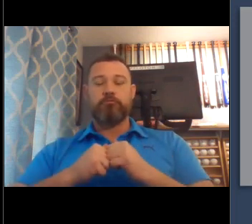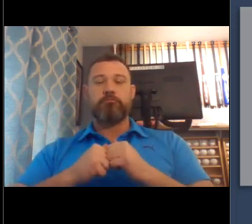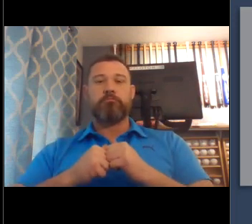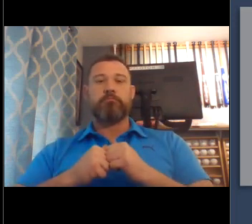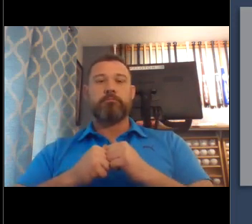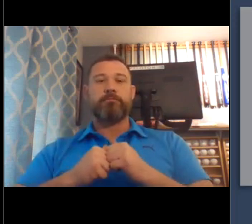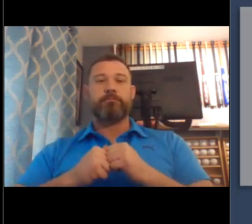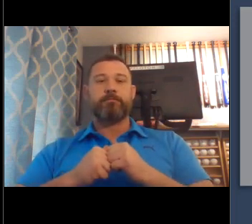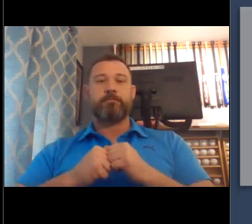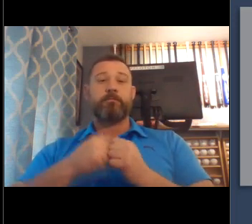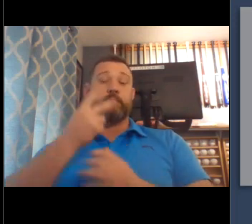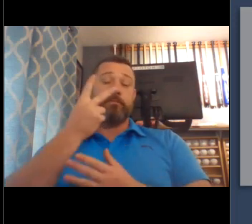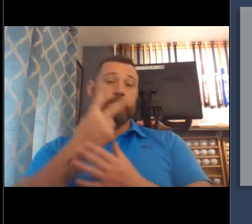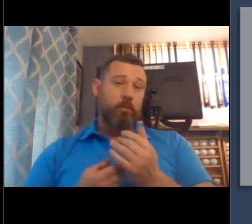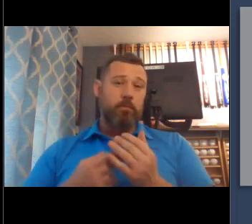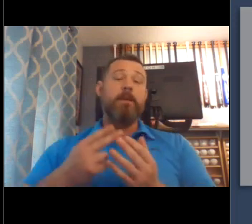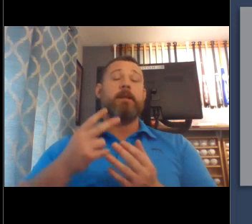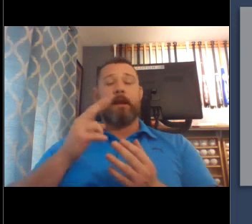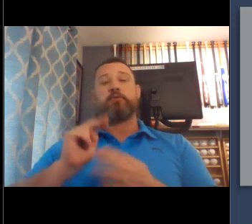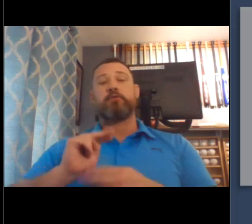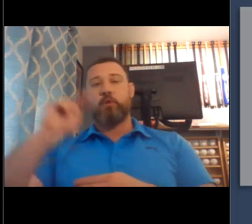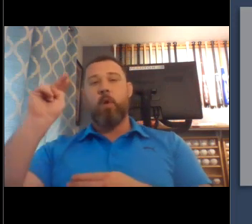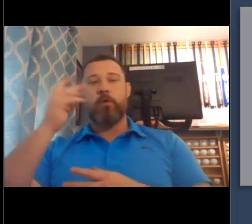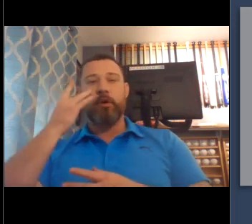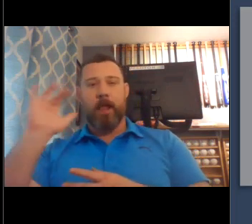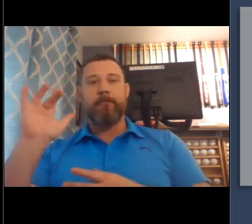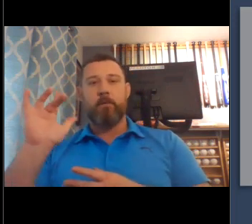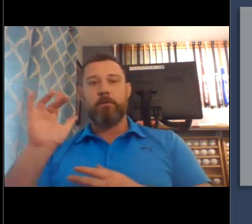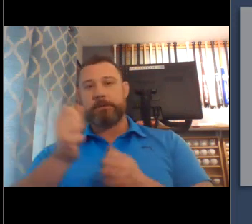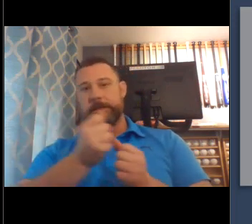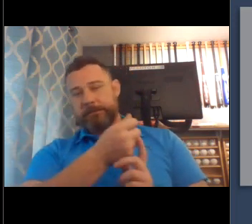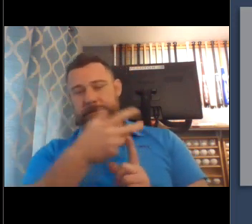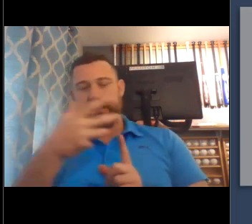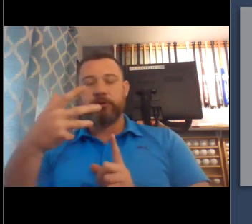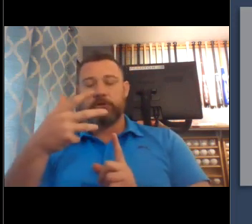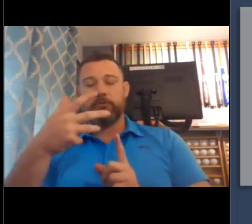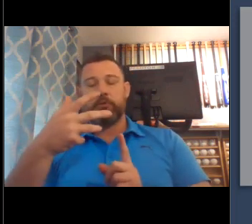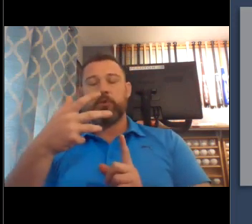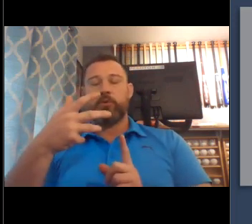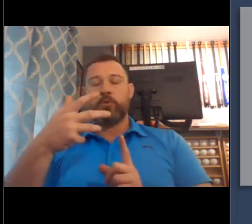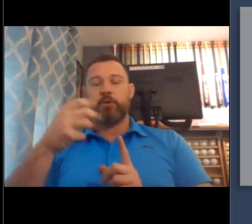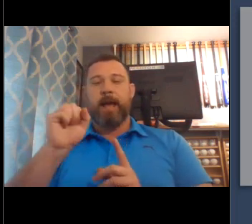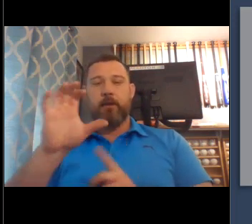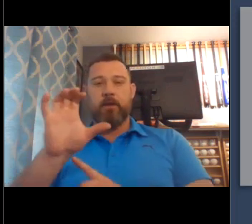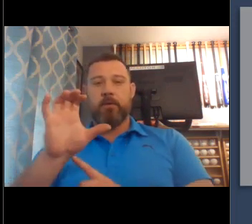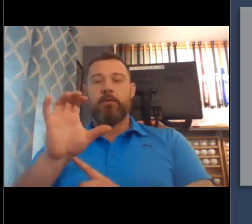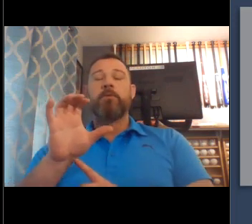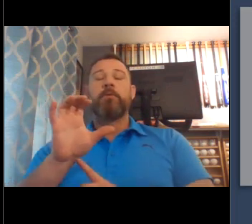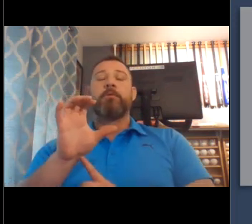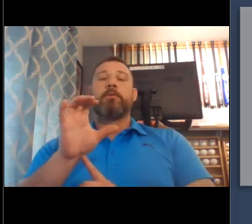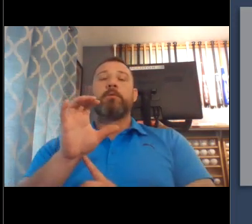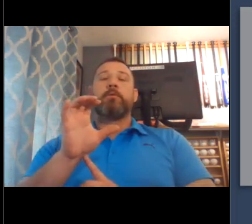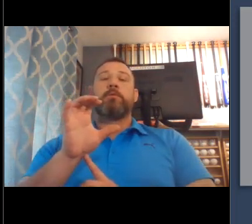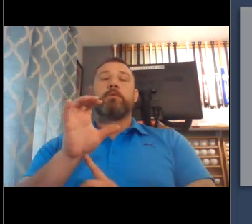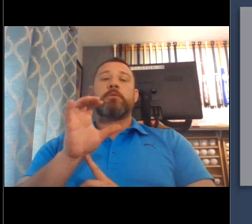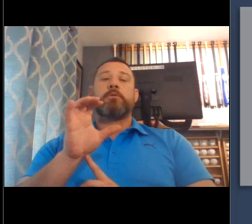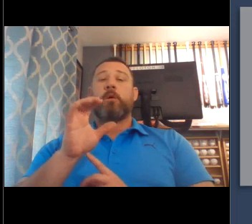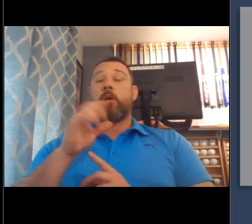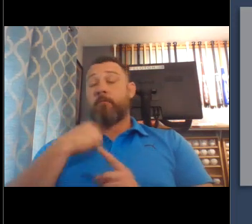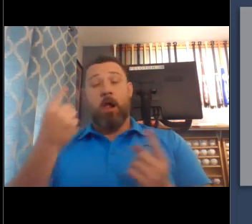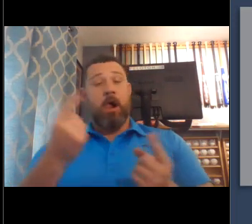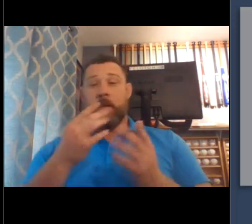so it's both that, and in Northern California, it's the extension to Sacramento. And so, you know, again, I'm always open to, hey, is